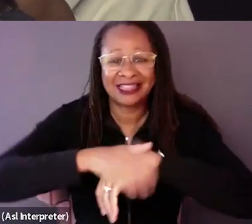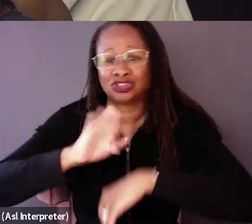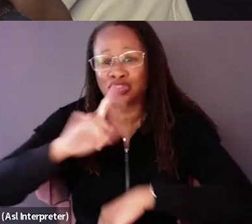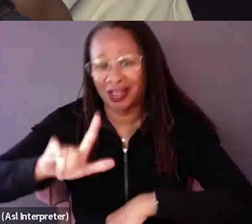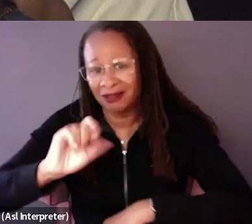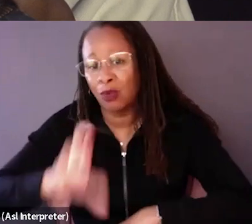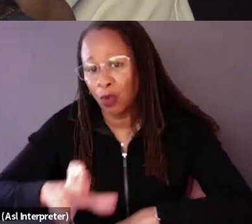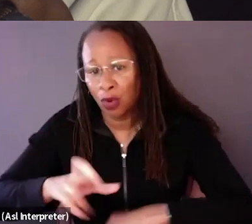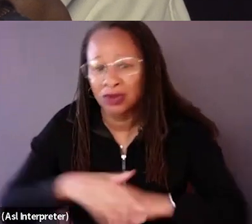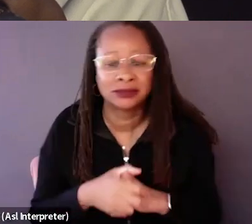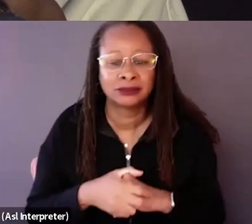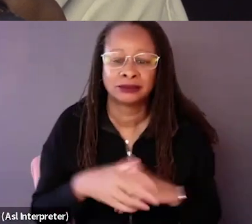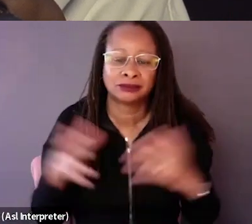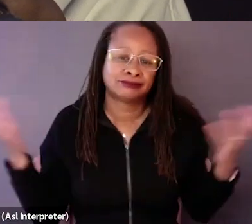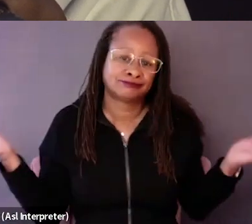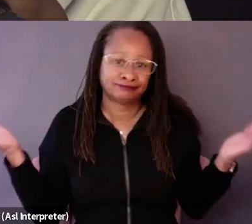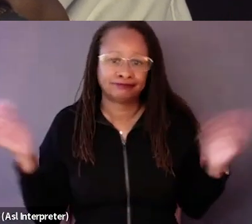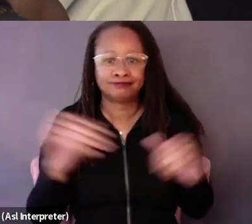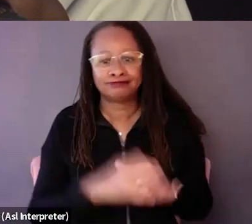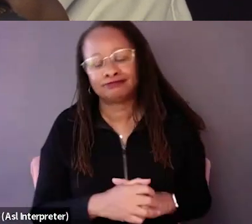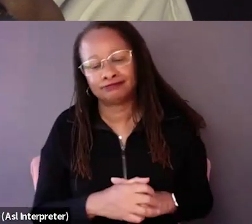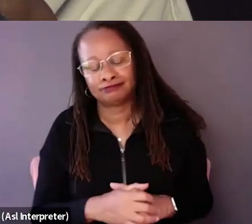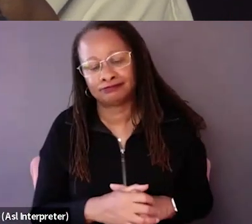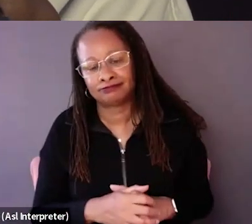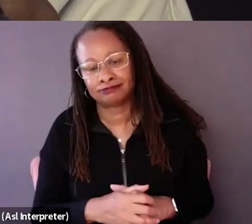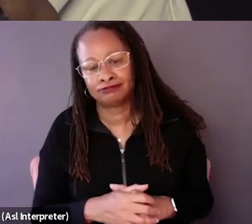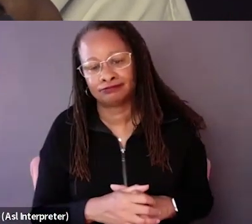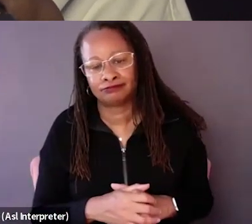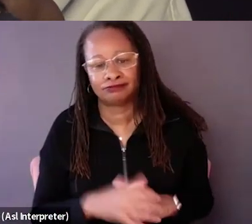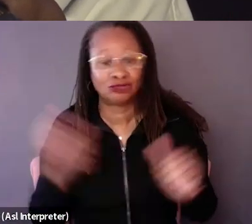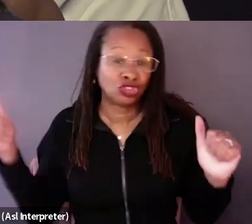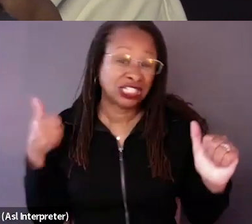The Sahel region is, you know, there's all these coups happening,